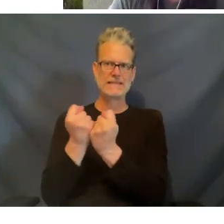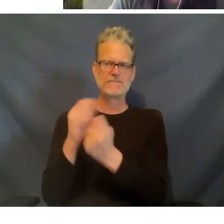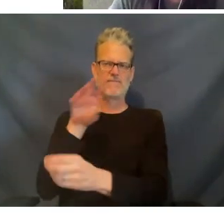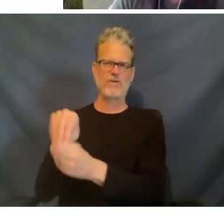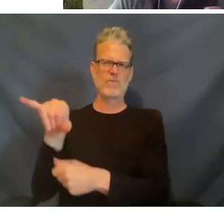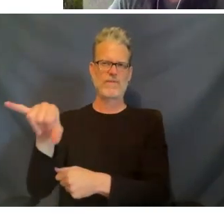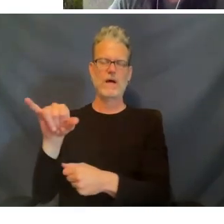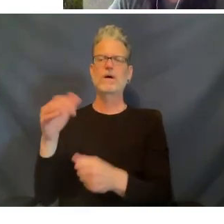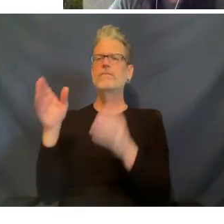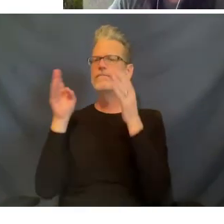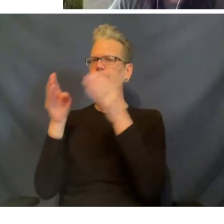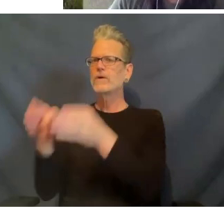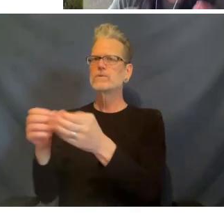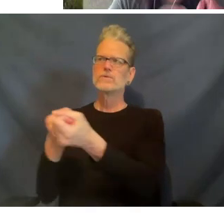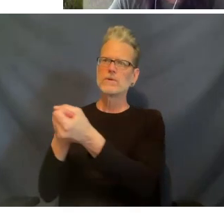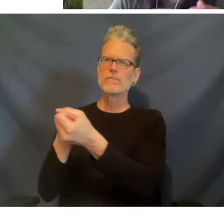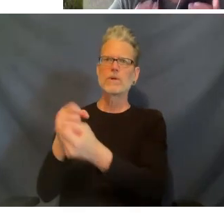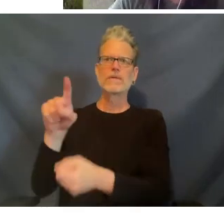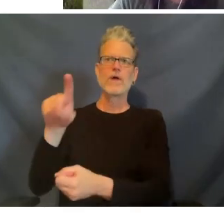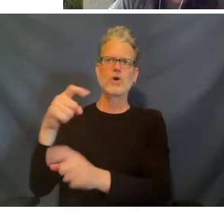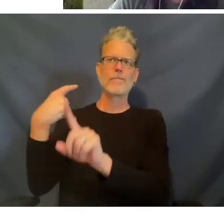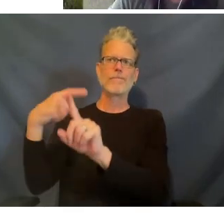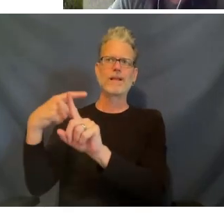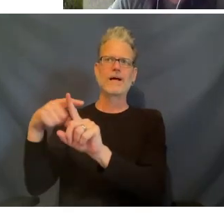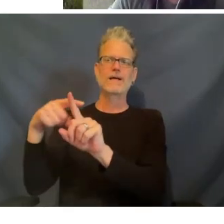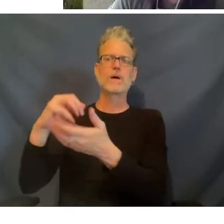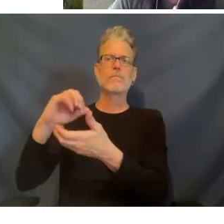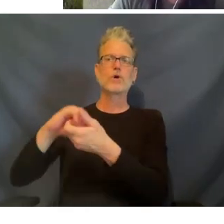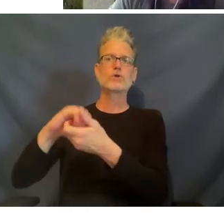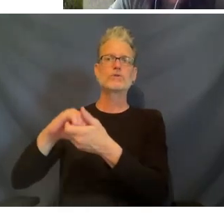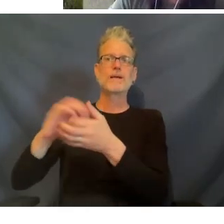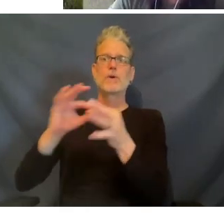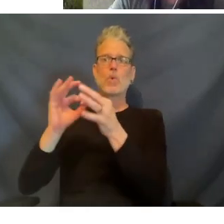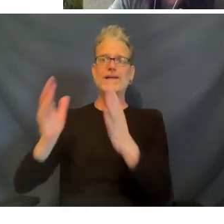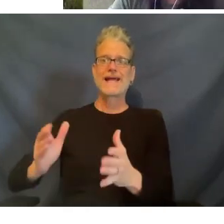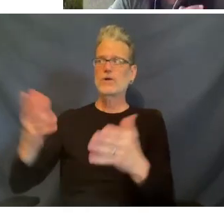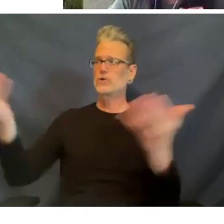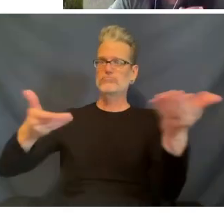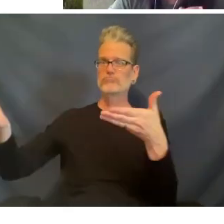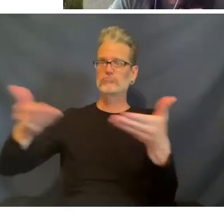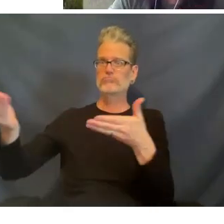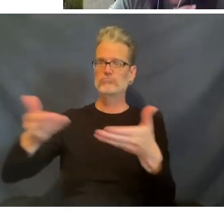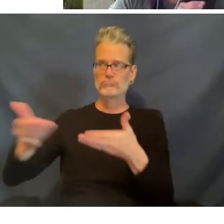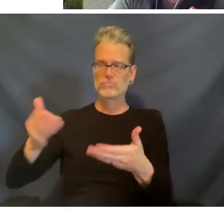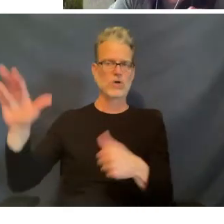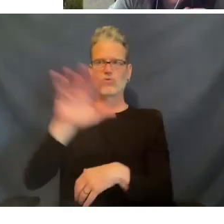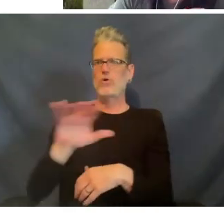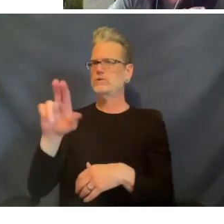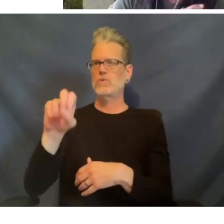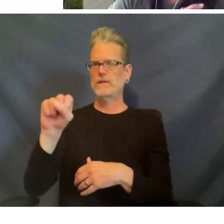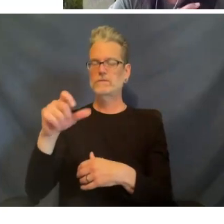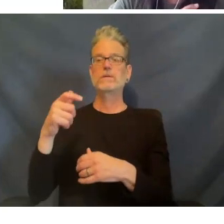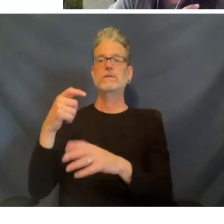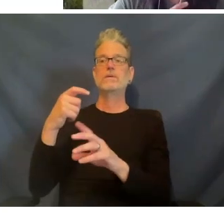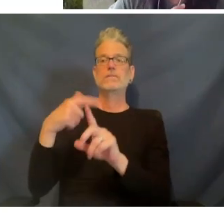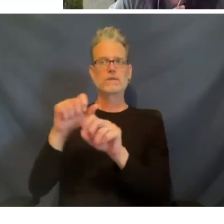And we focus on supporting the 100+ partnership coordinators that were recently brought into the agency across the country. And we also work closely